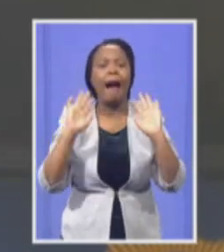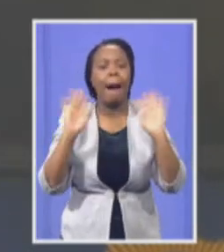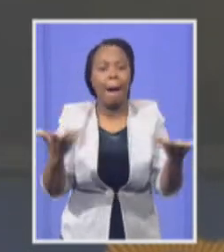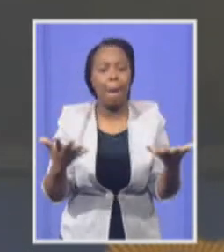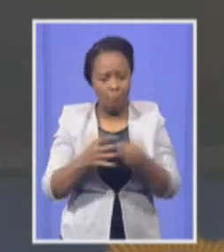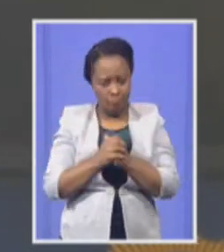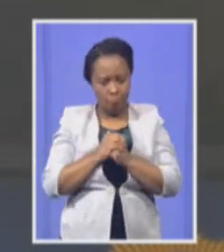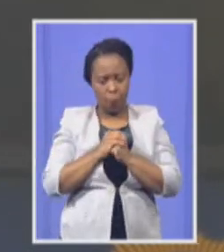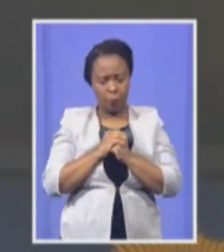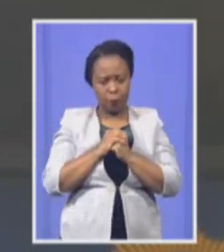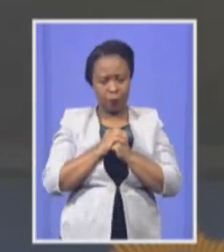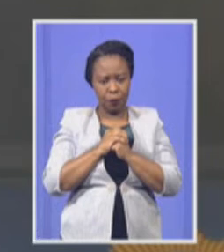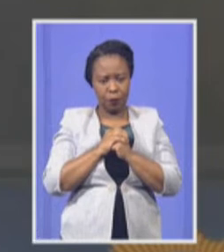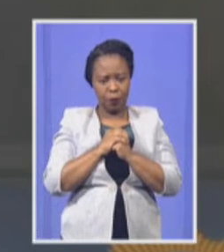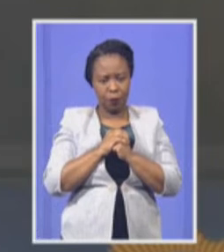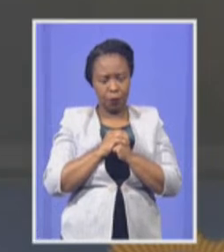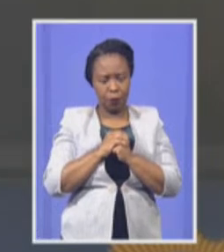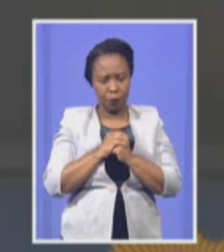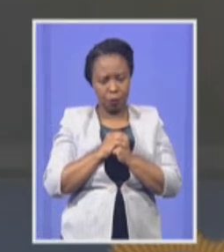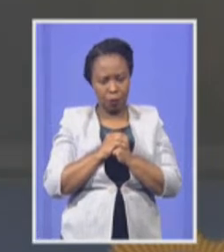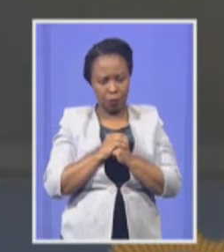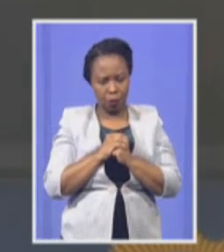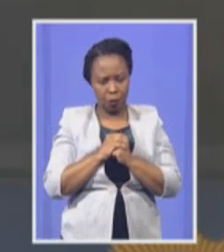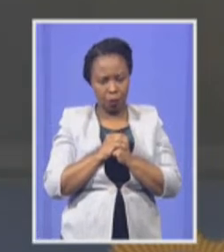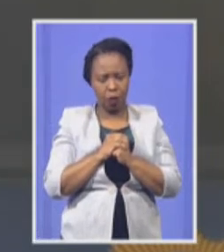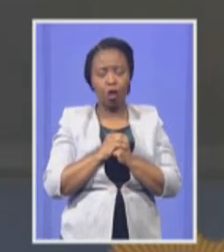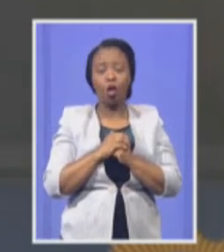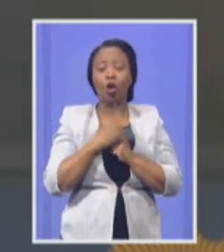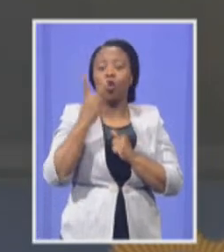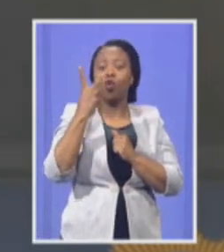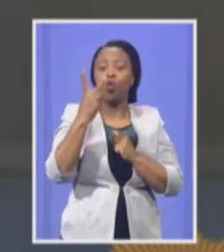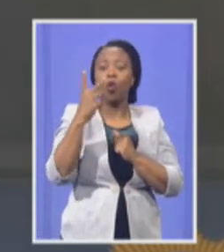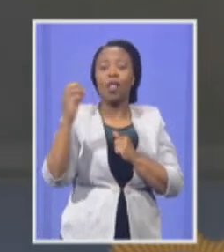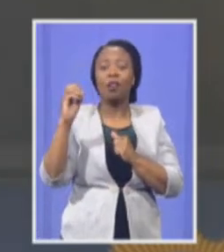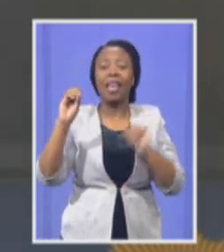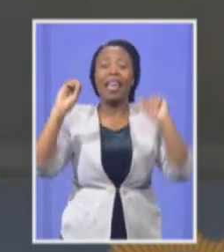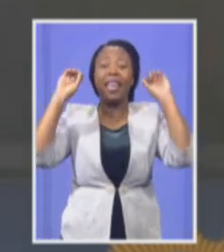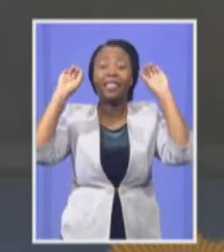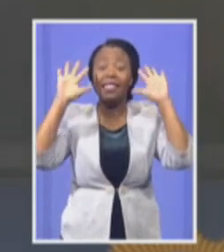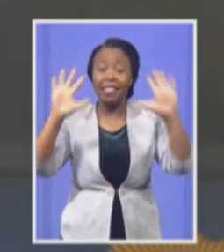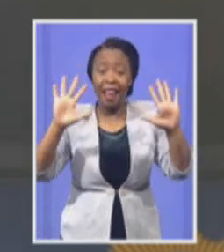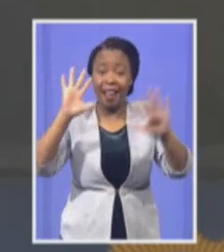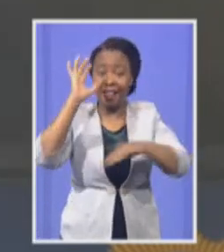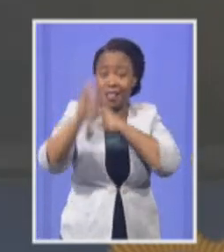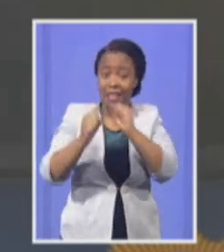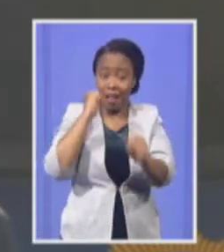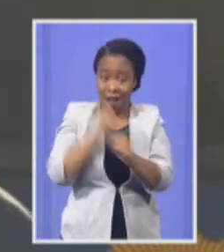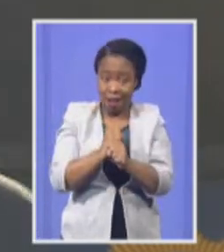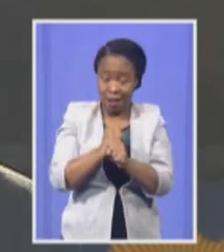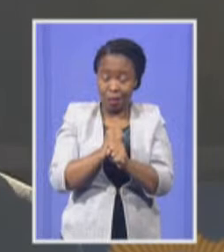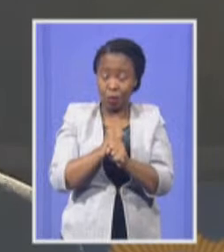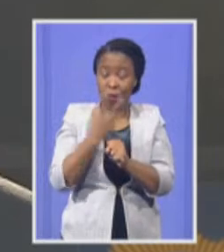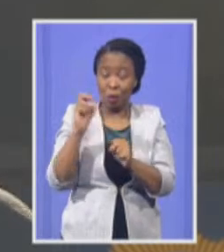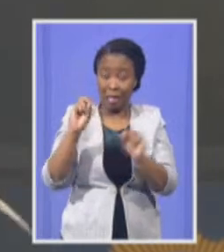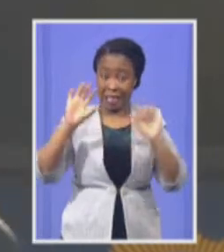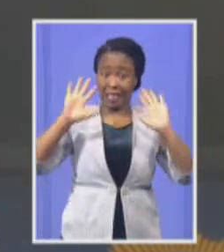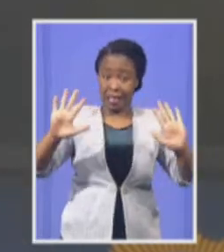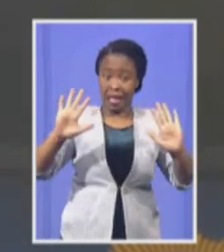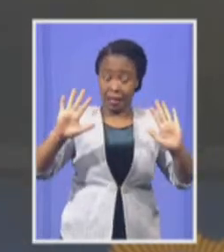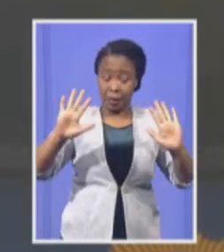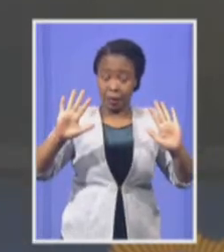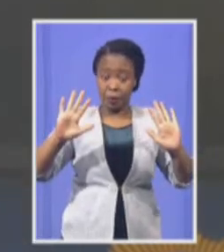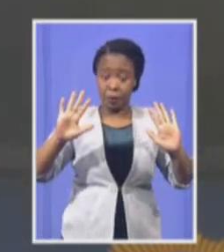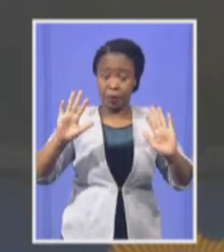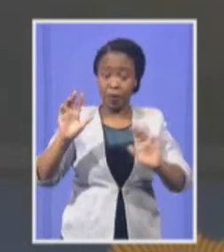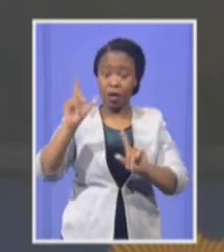Ngo 2010 ngesikhathi kunomuntu